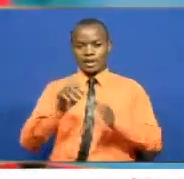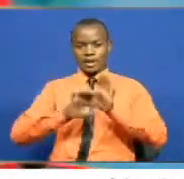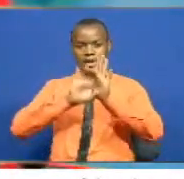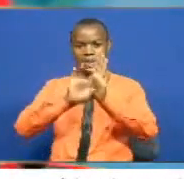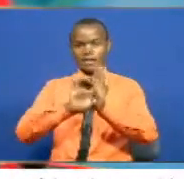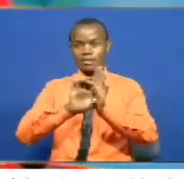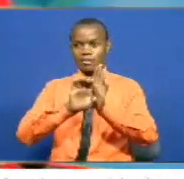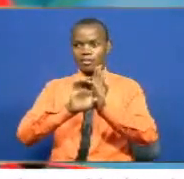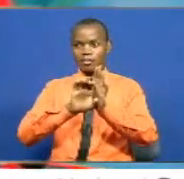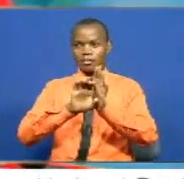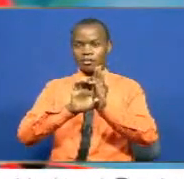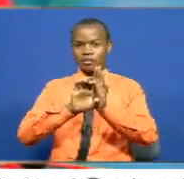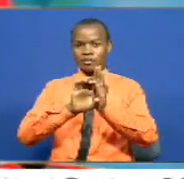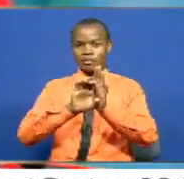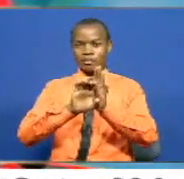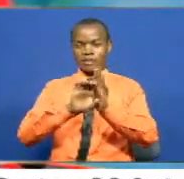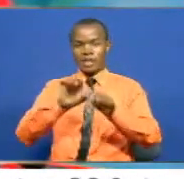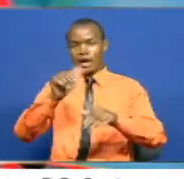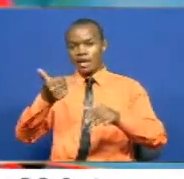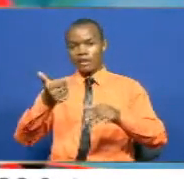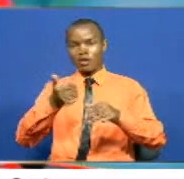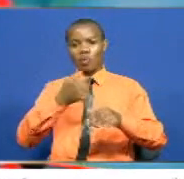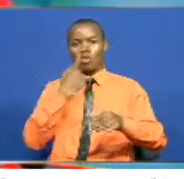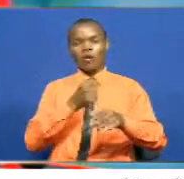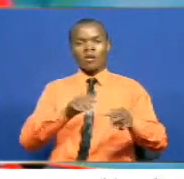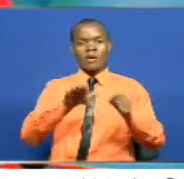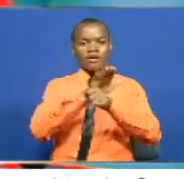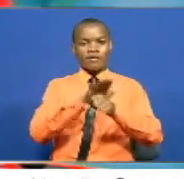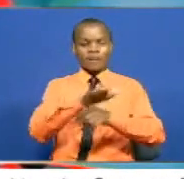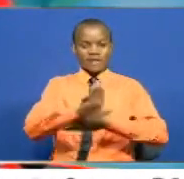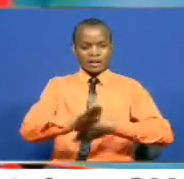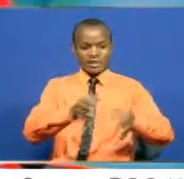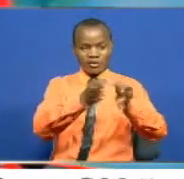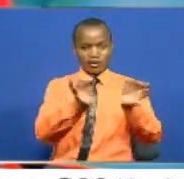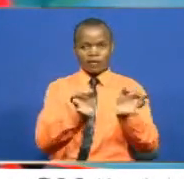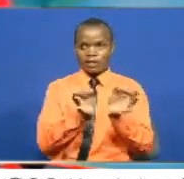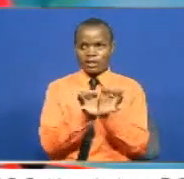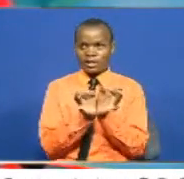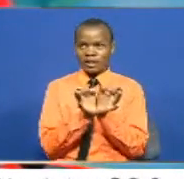who basically filled the Nyayo National Stadium in